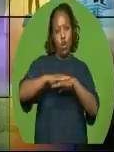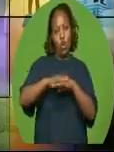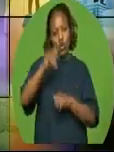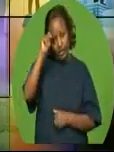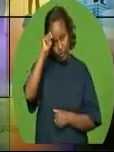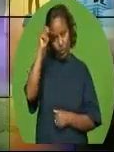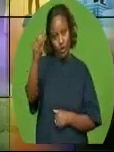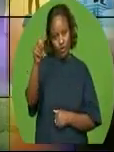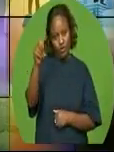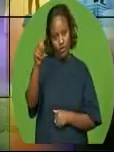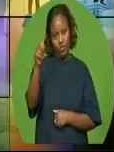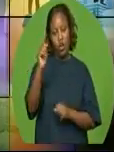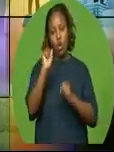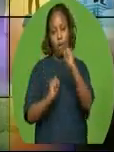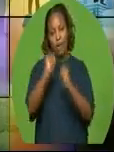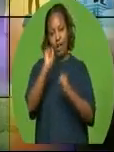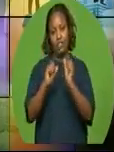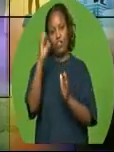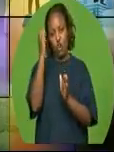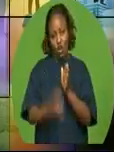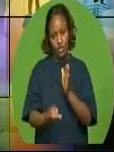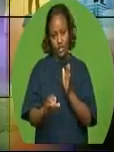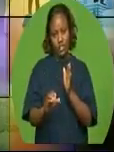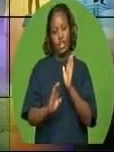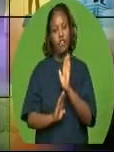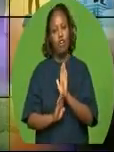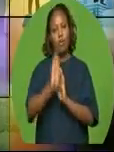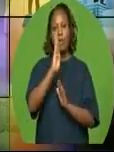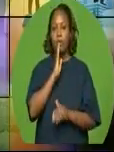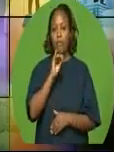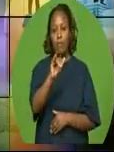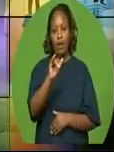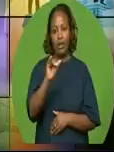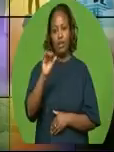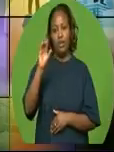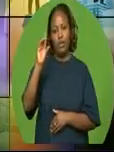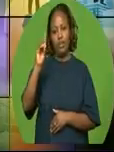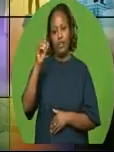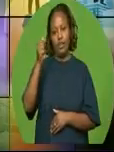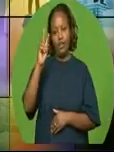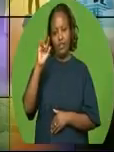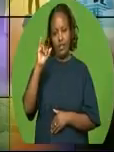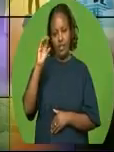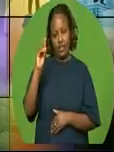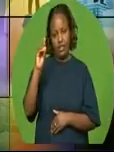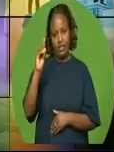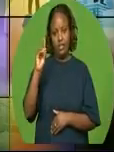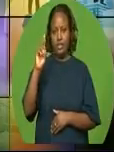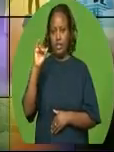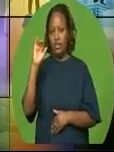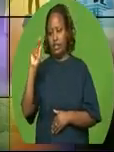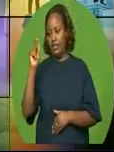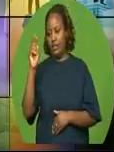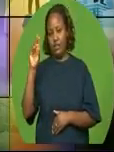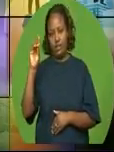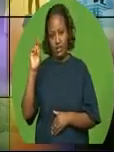emphasis on the theory of comparative cost developed by David Ricardo. In